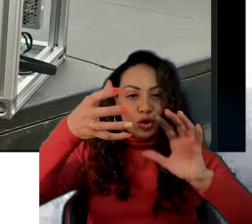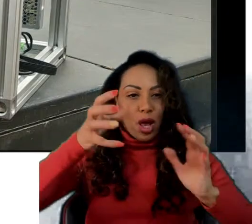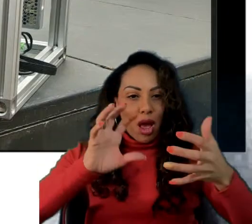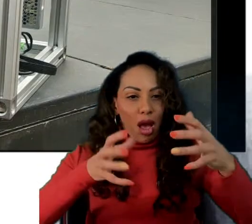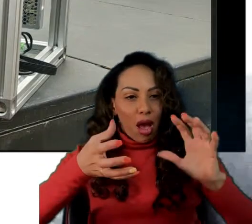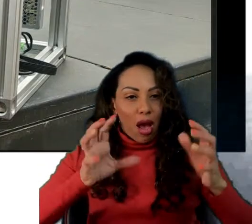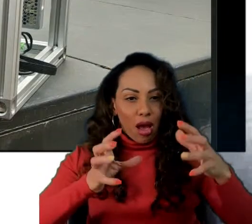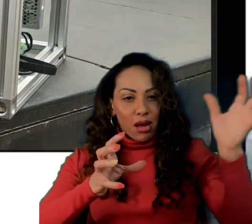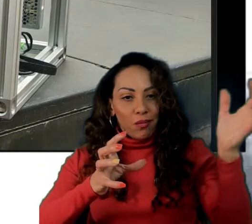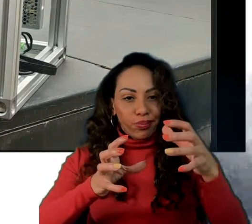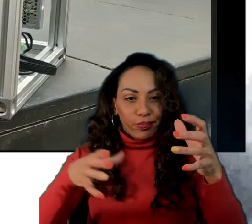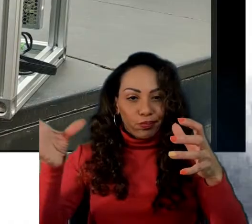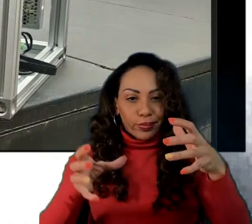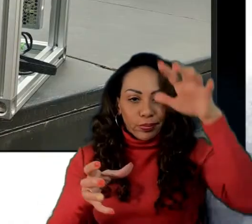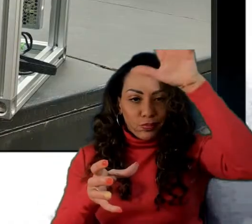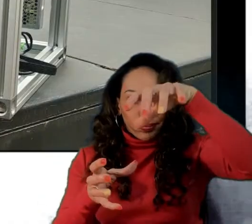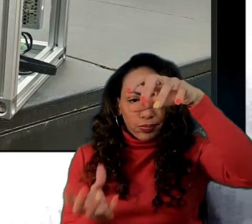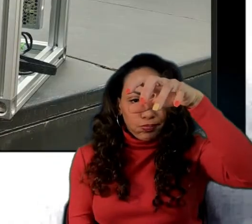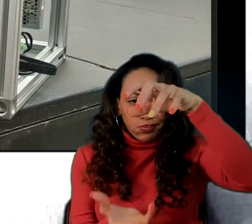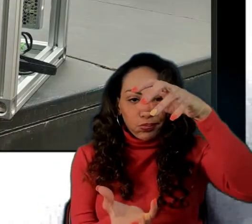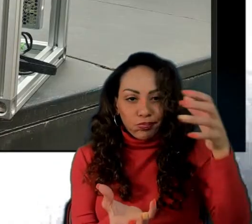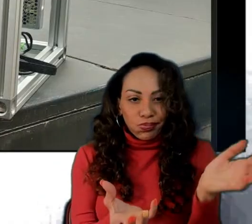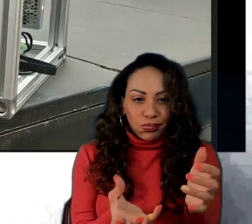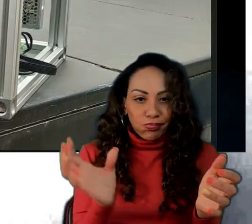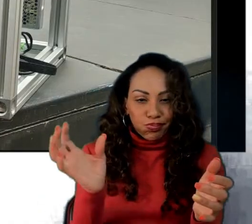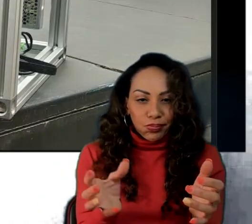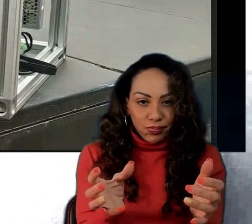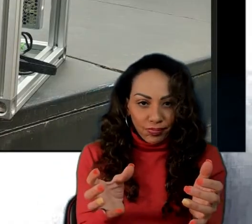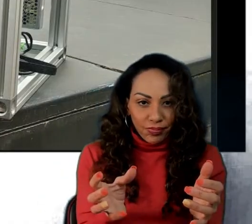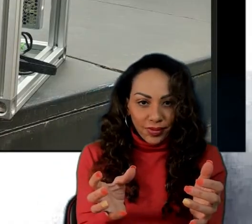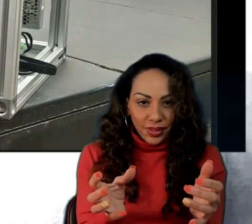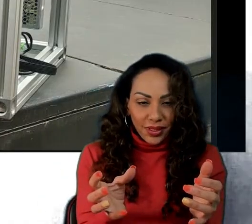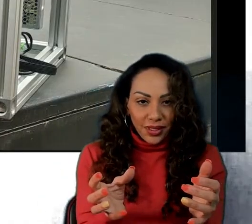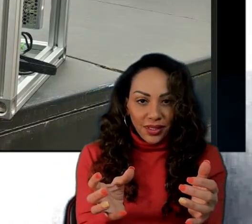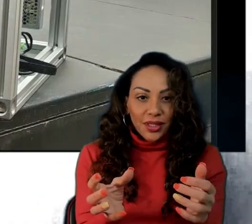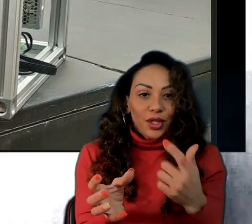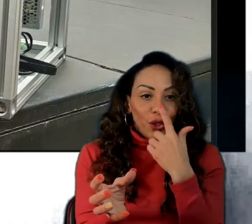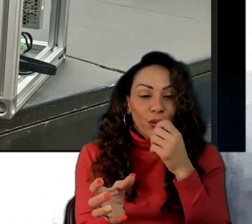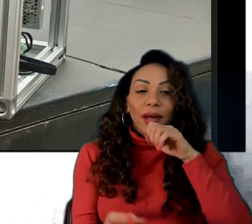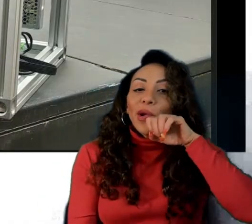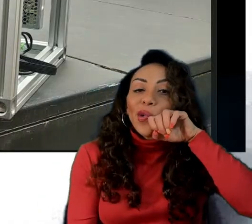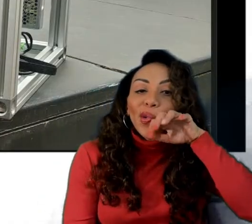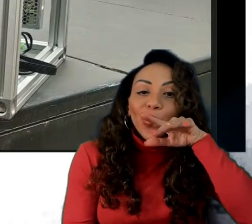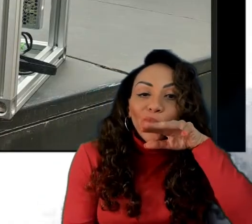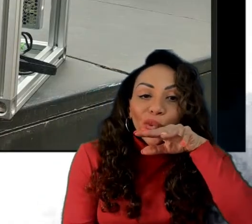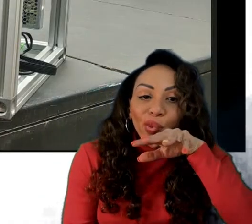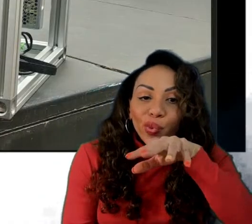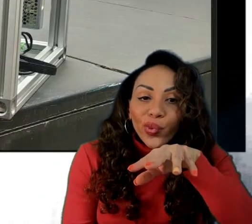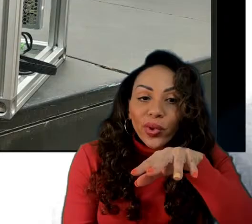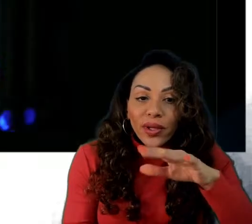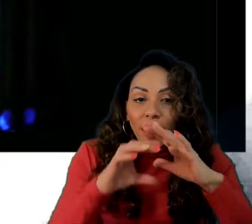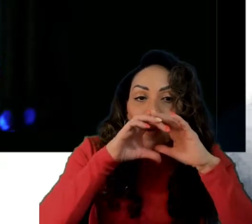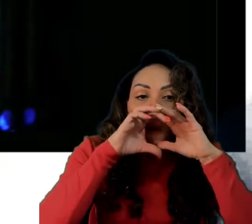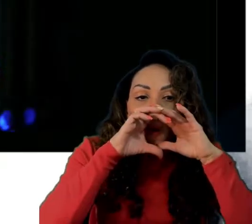They can be programmed. They can take the input from the breath, and then they can trigger the bioluminescence in algae.